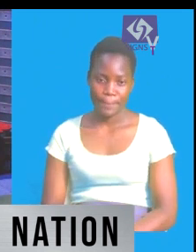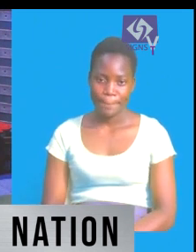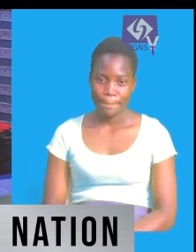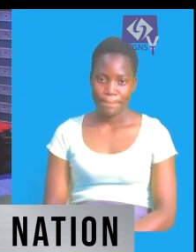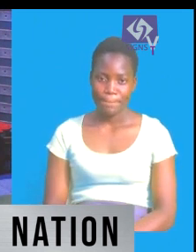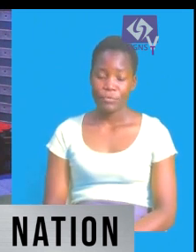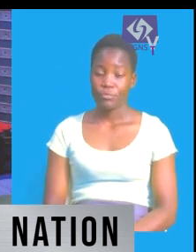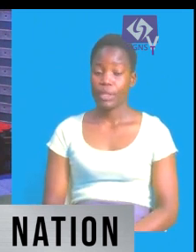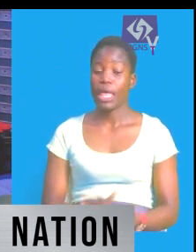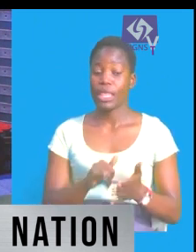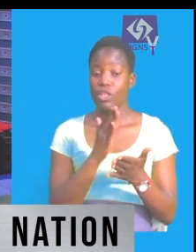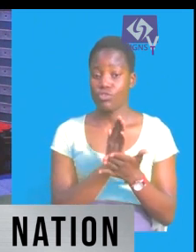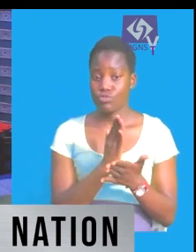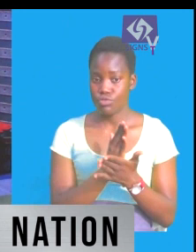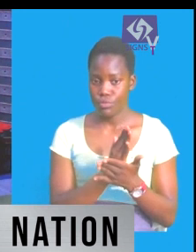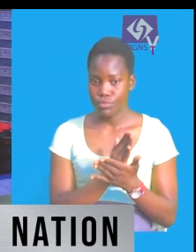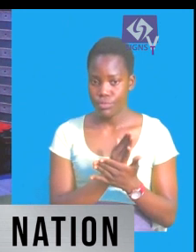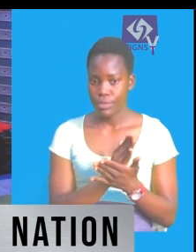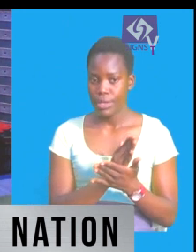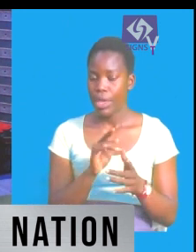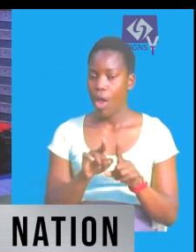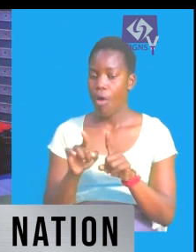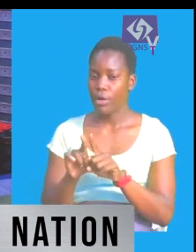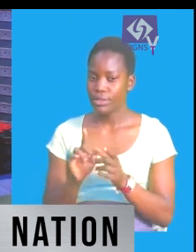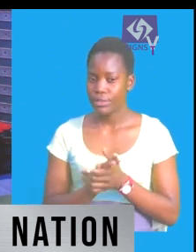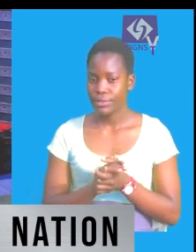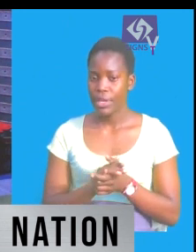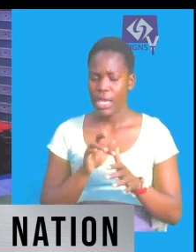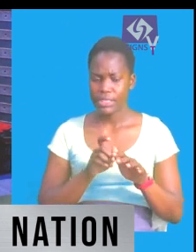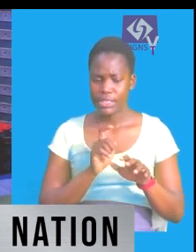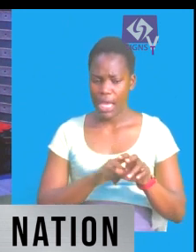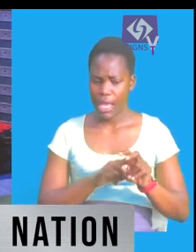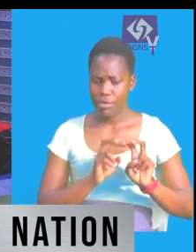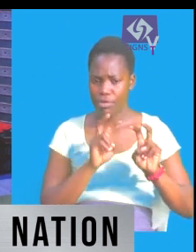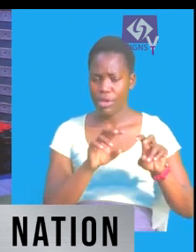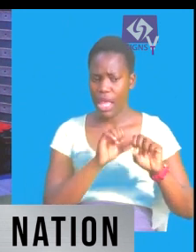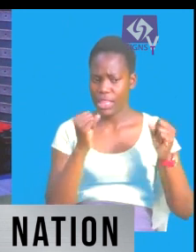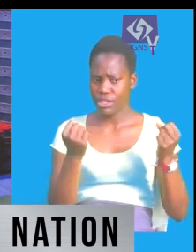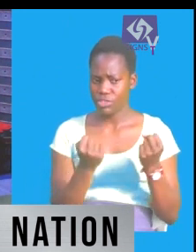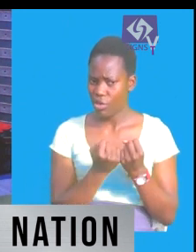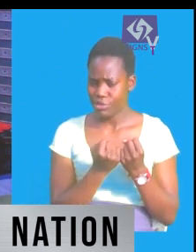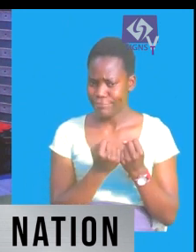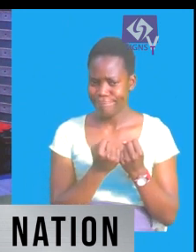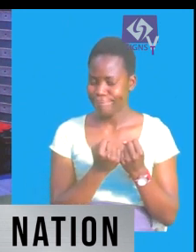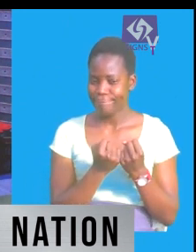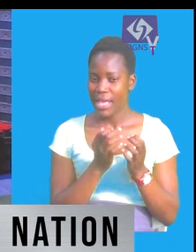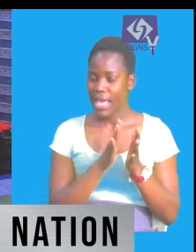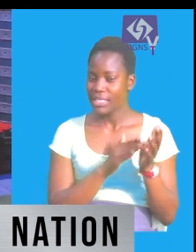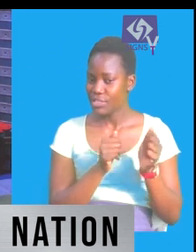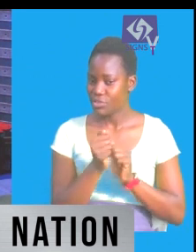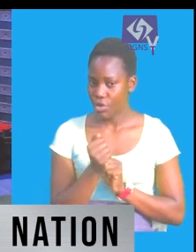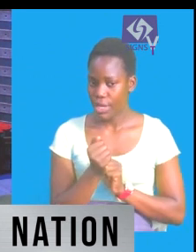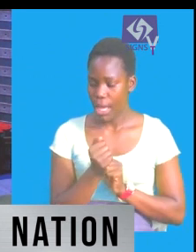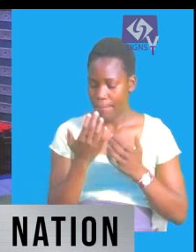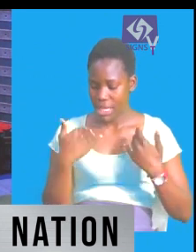Yes. It's true. Yes. Actually, when you look at it, the social fabric is torn from,